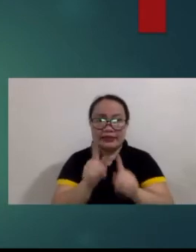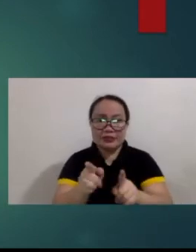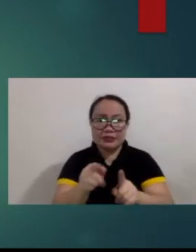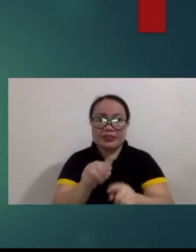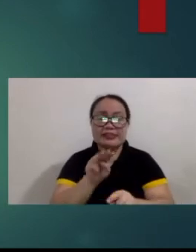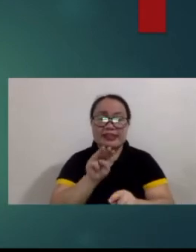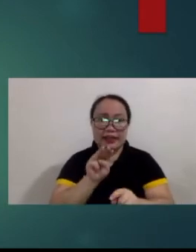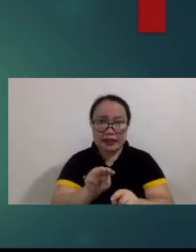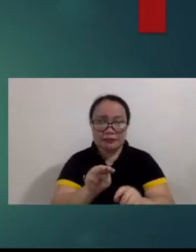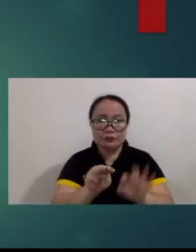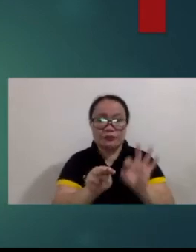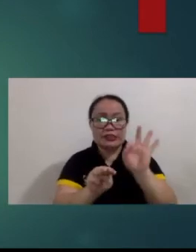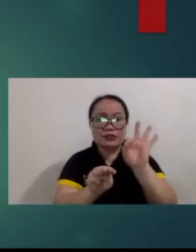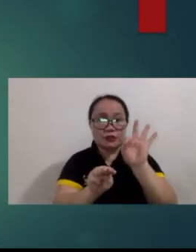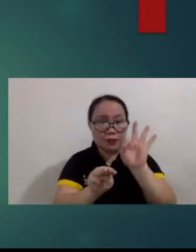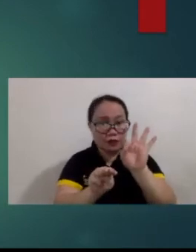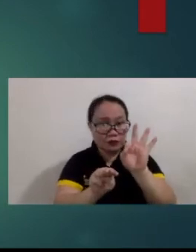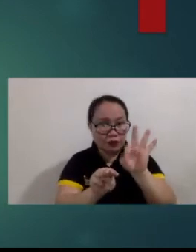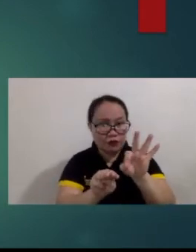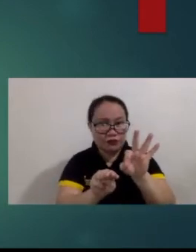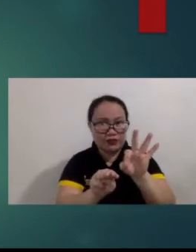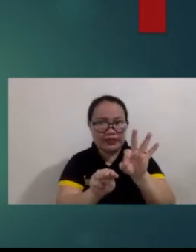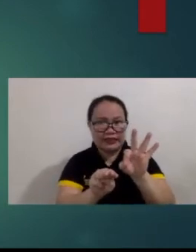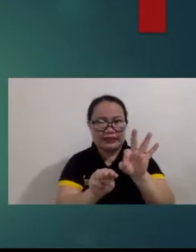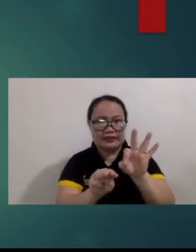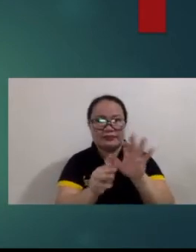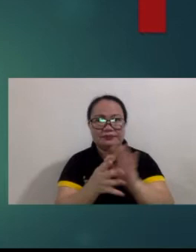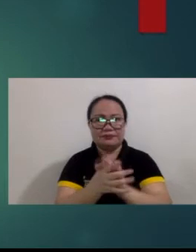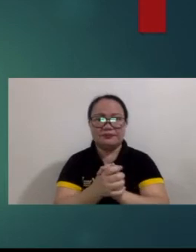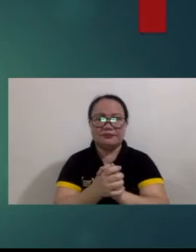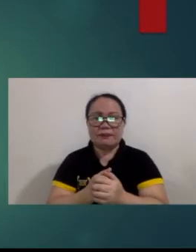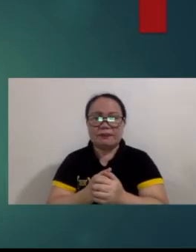The answer is m raised to the power of 9.